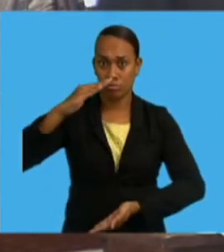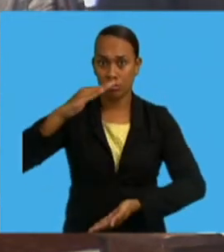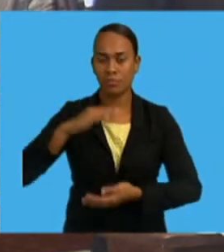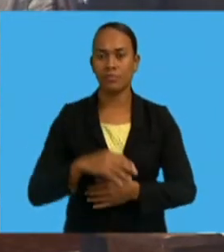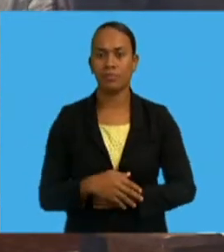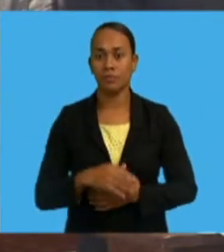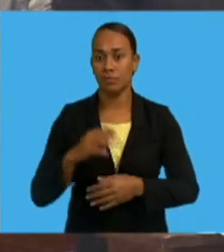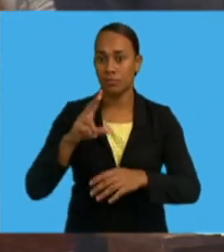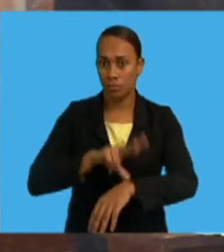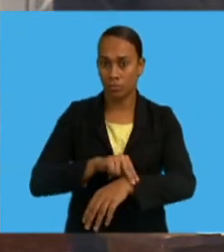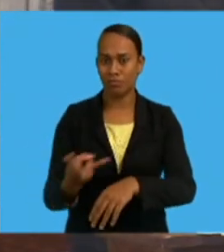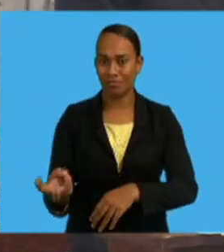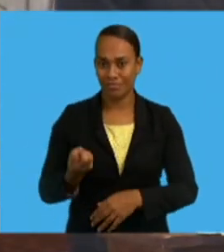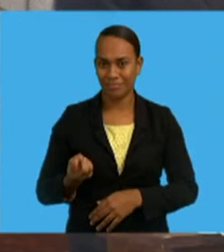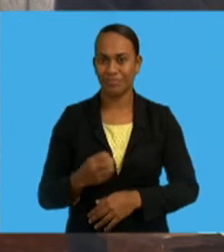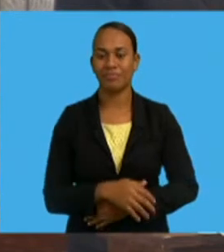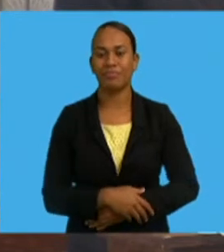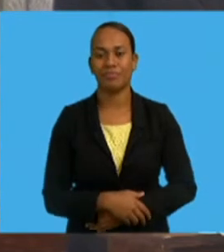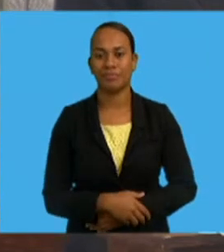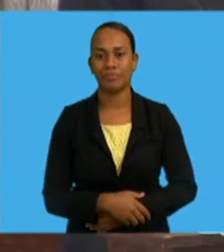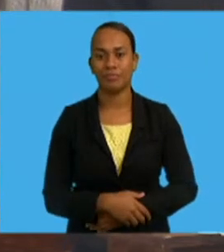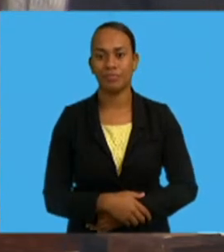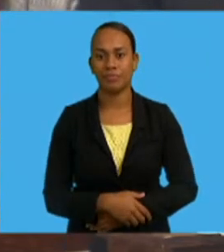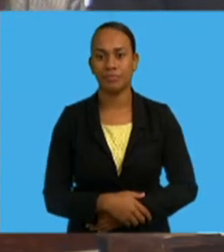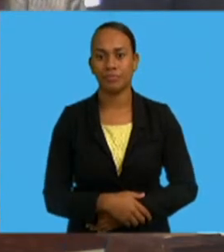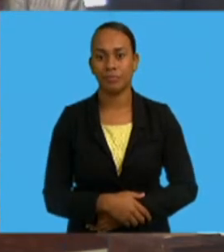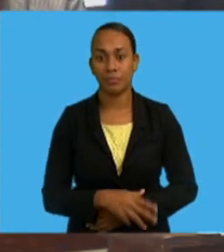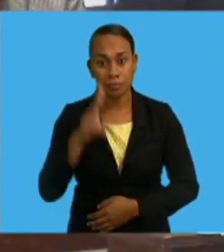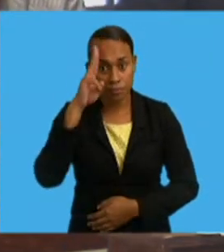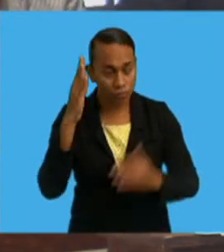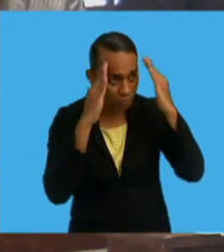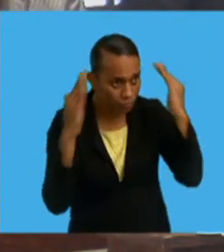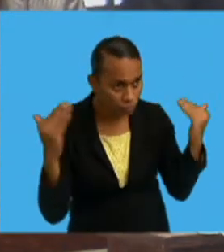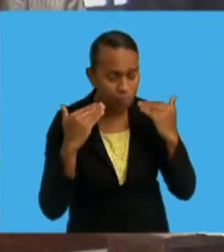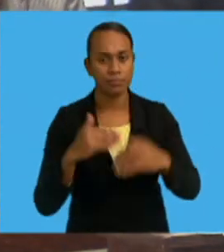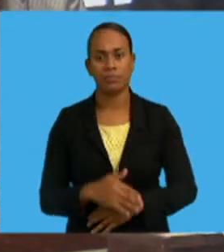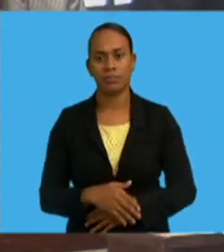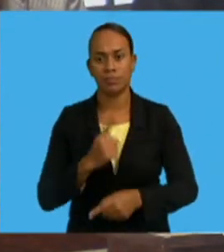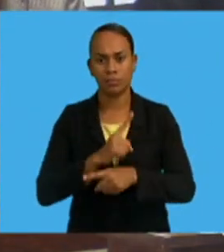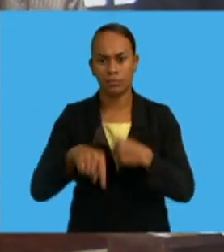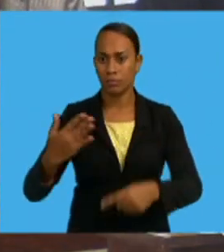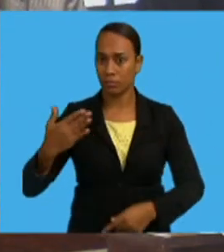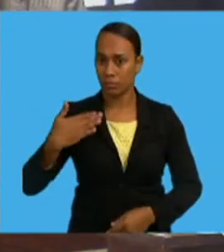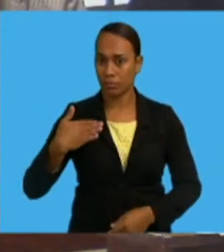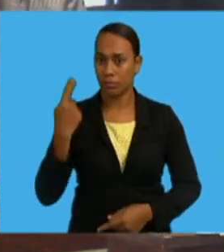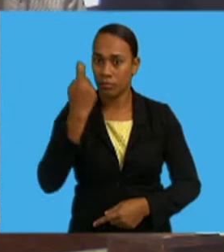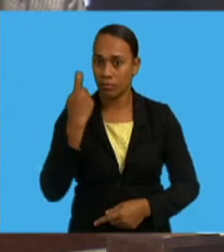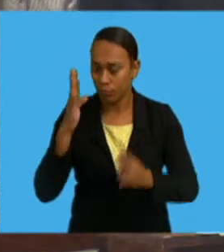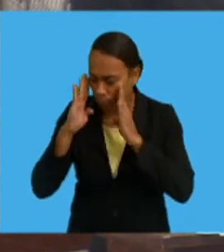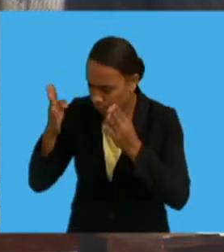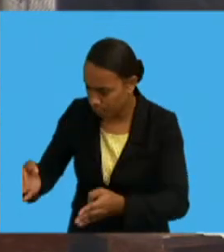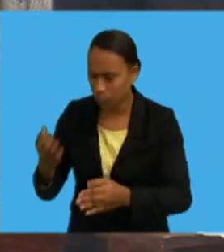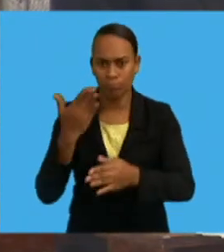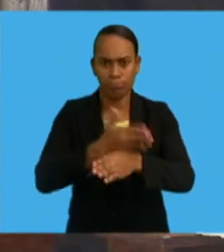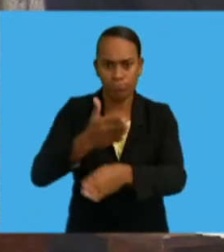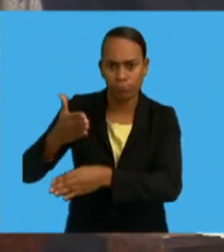of 387.7 million. Madam Speaker, I know when we talk about healthcare, we often focus on the work that our doctors and